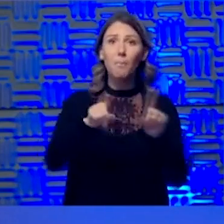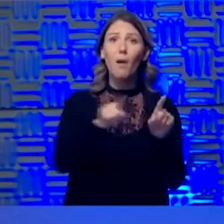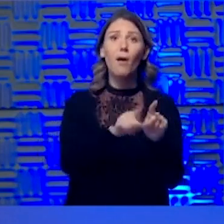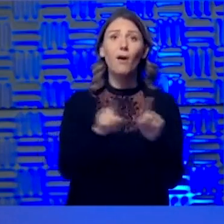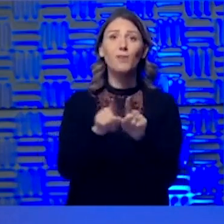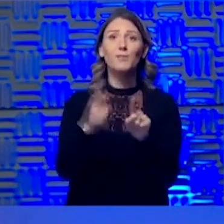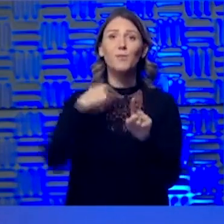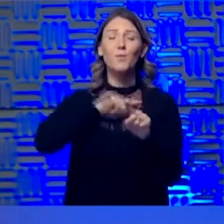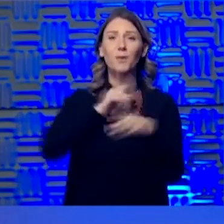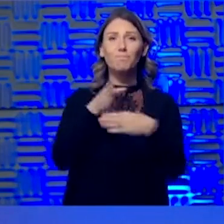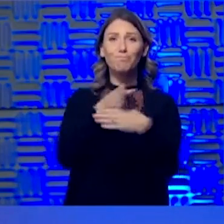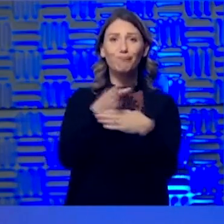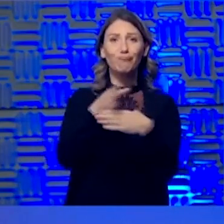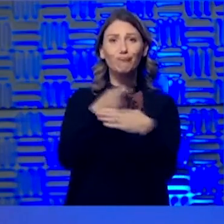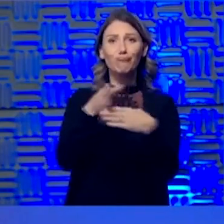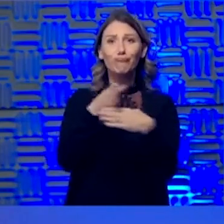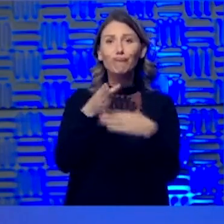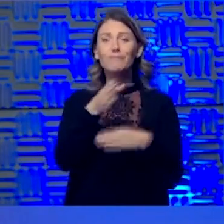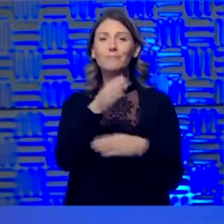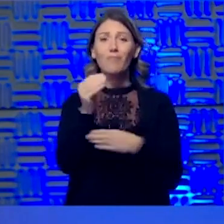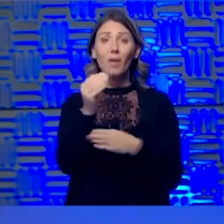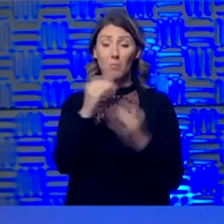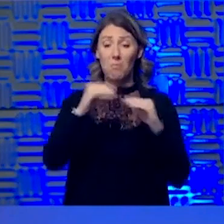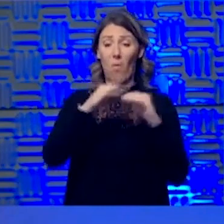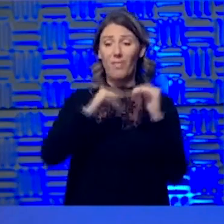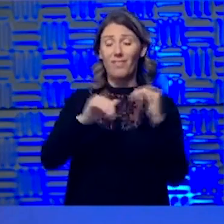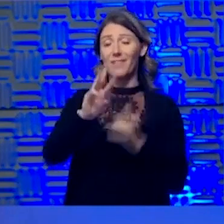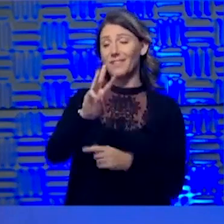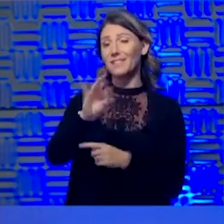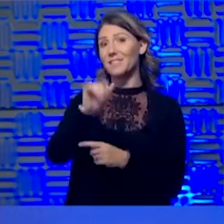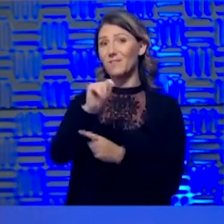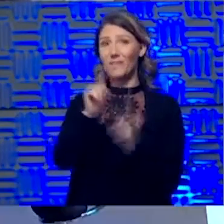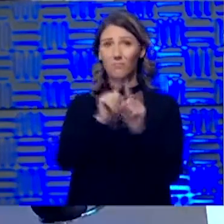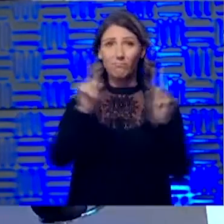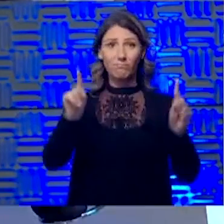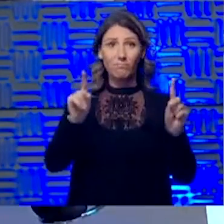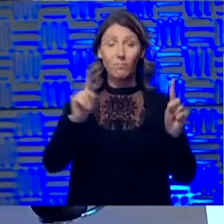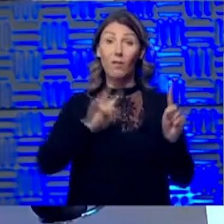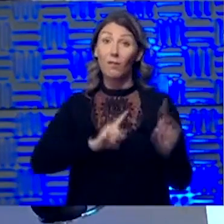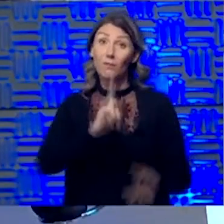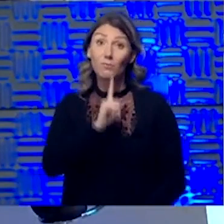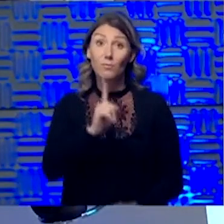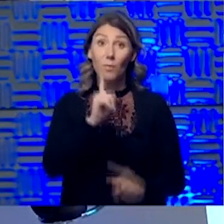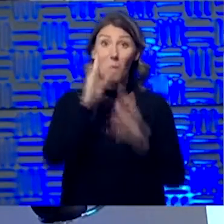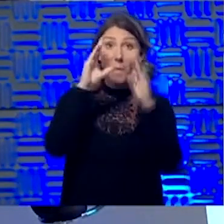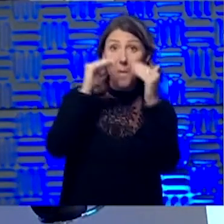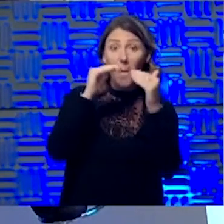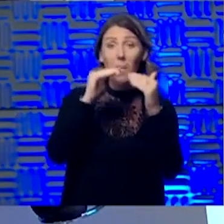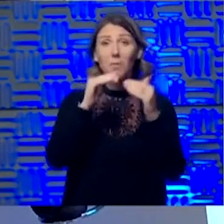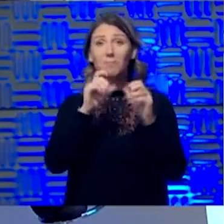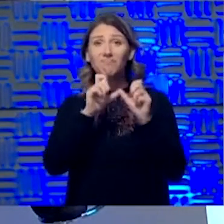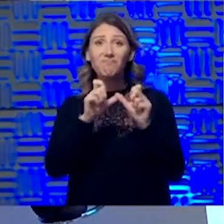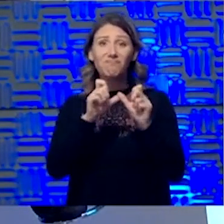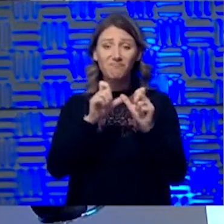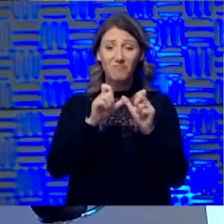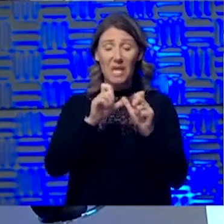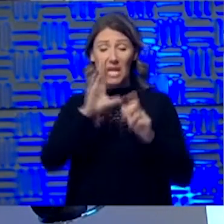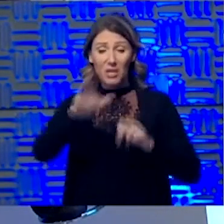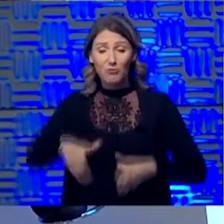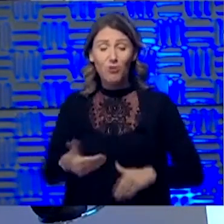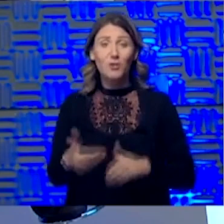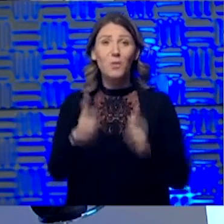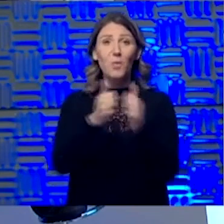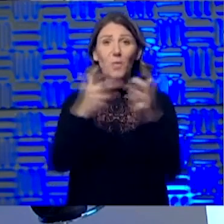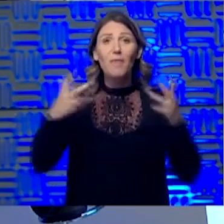spread apart and even further than 6 foot distance that's recommended. And I was really hoping that it was going to help me get through the introduction without stumbling on a word,